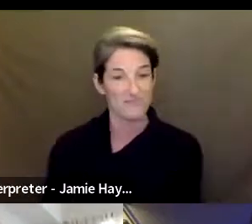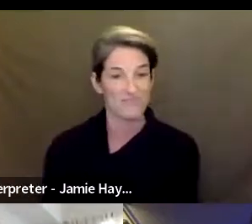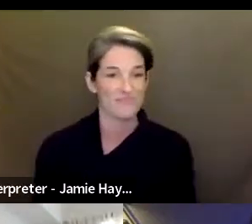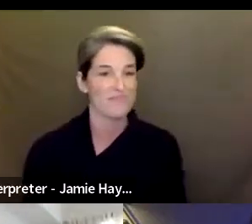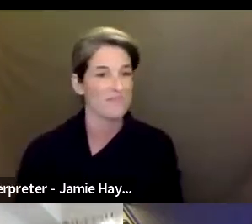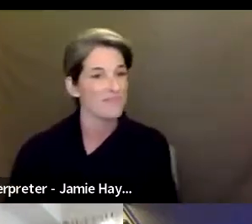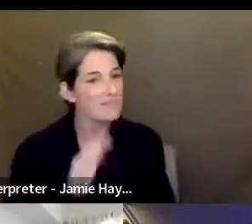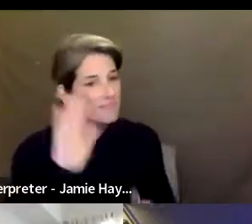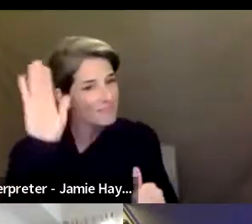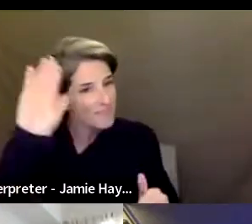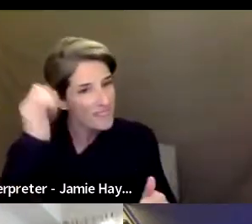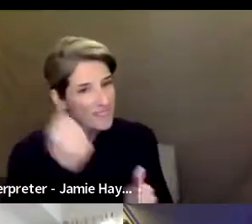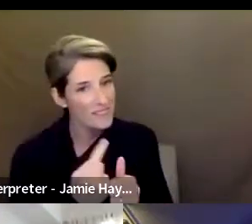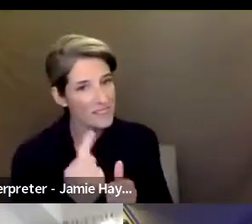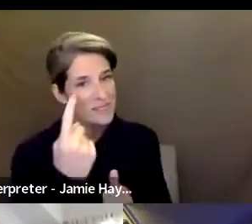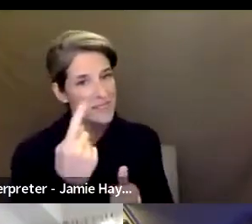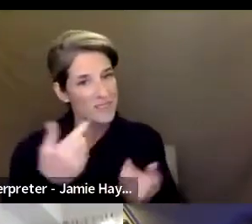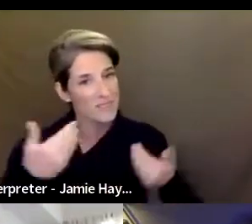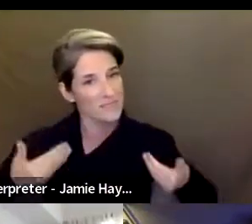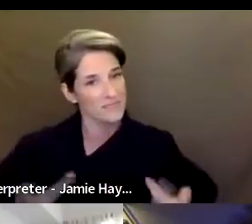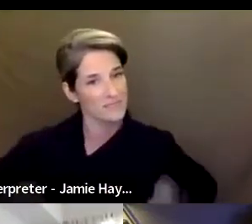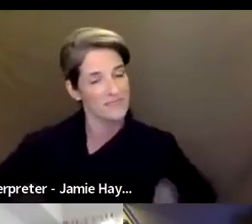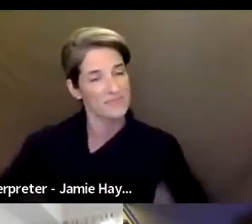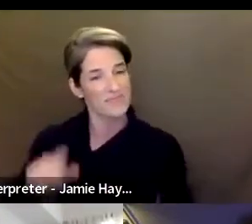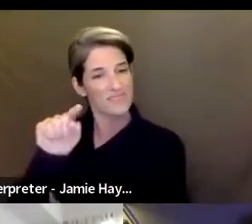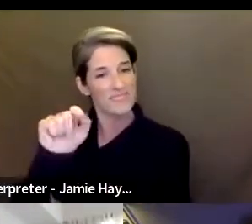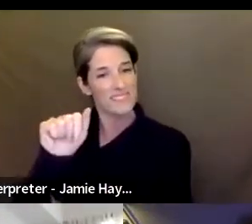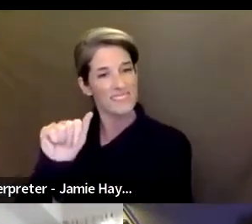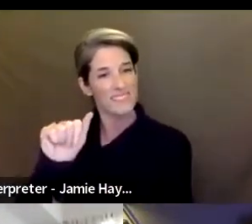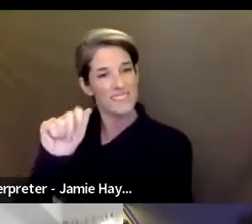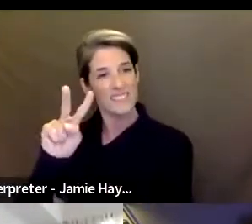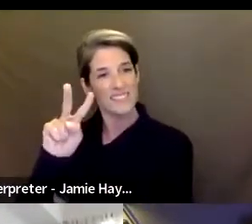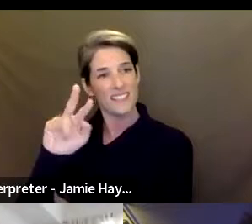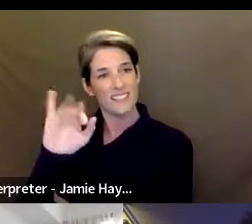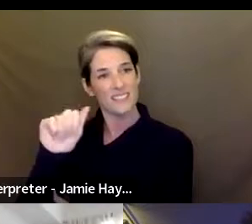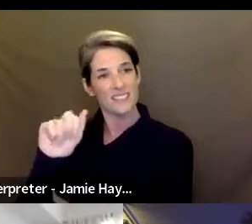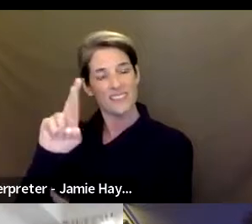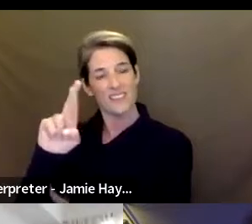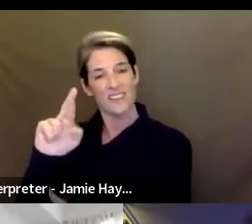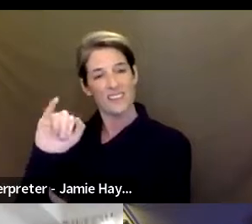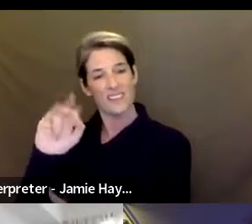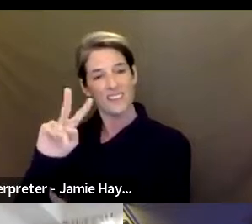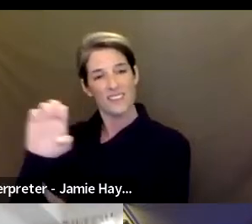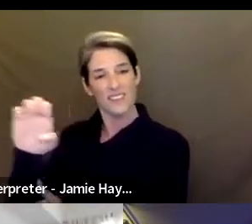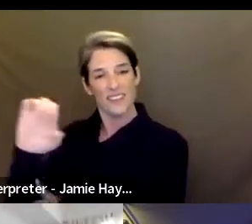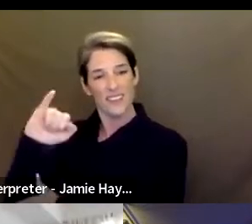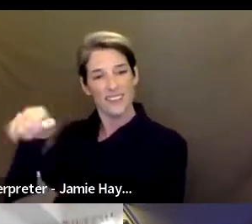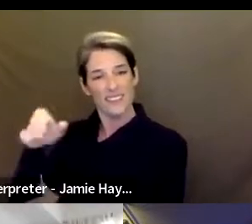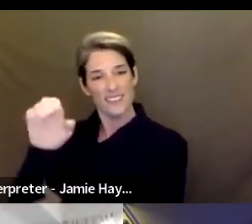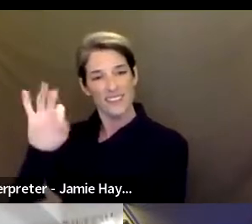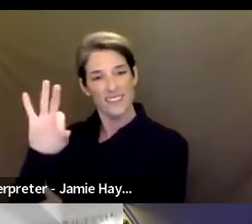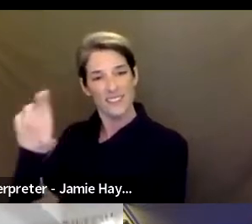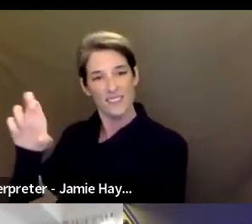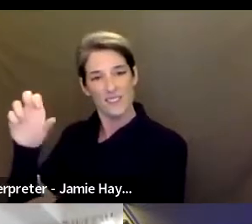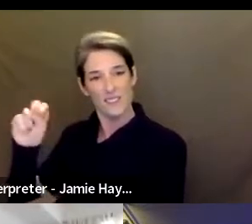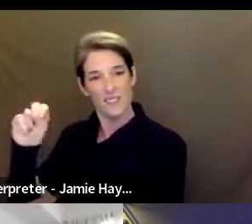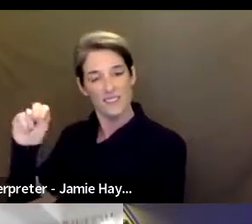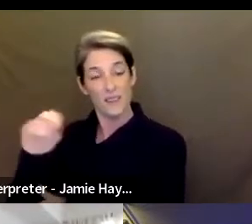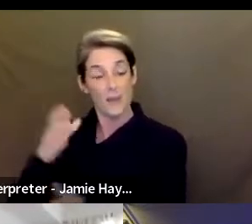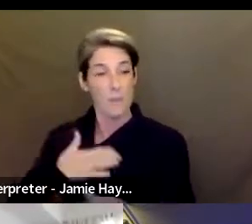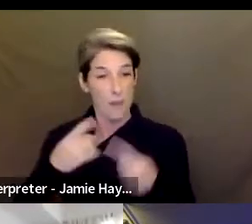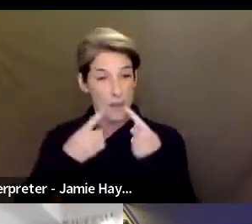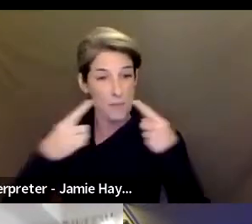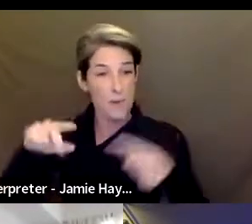Hi, everyone. My name is Tavia Jefferson, pronouns she, her, hers. I am a Black woman